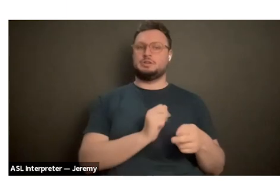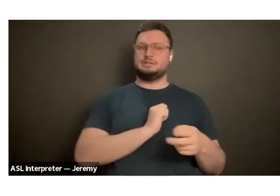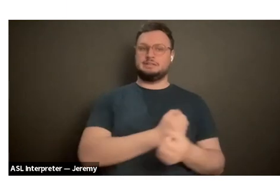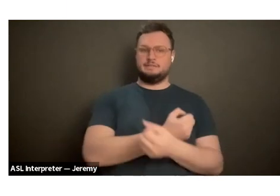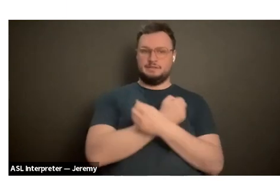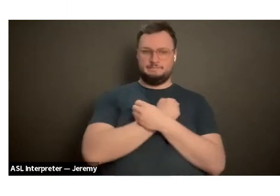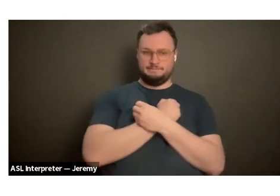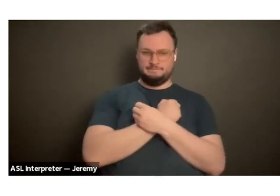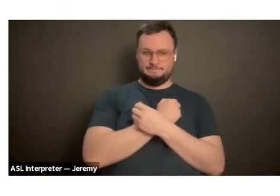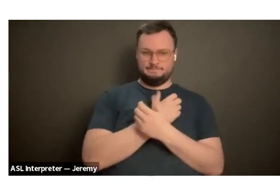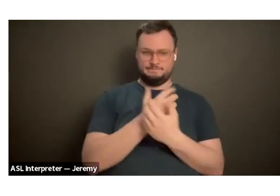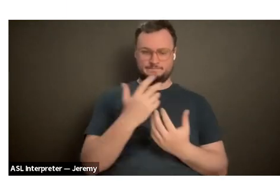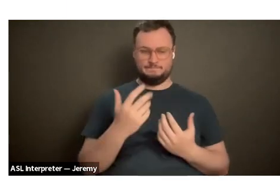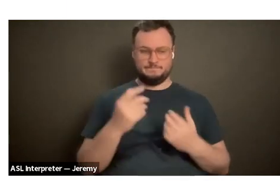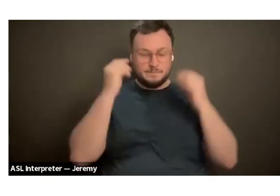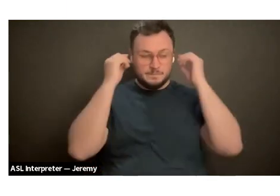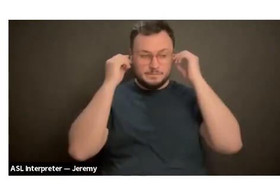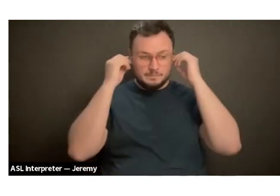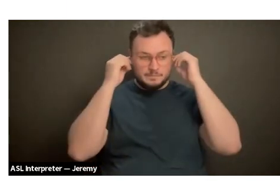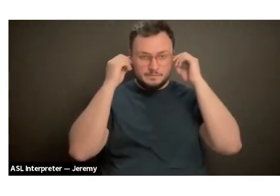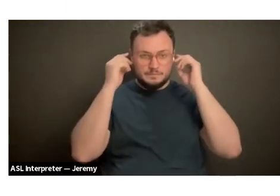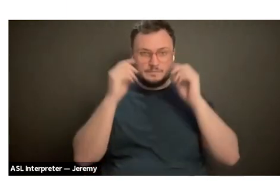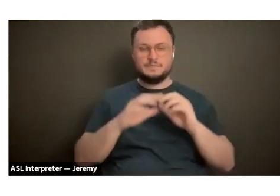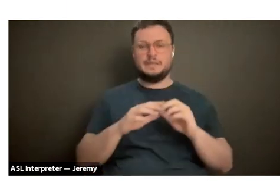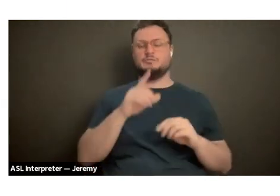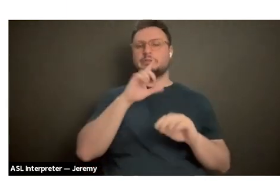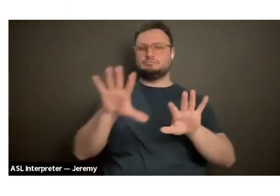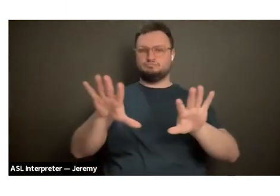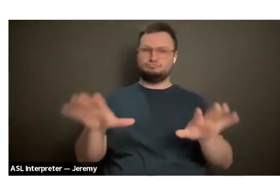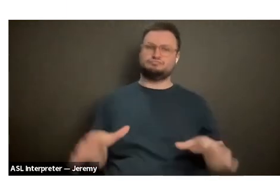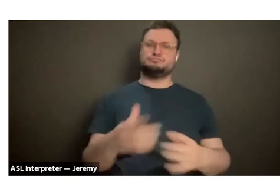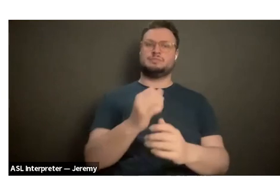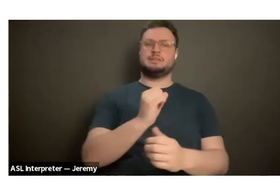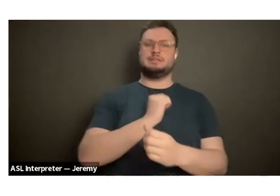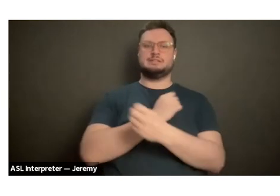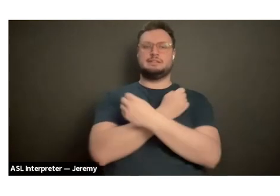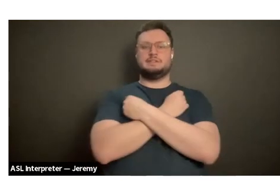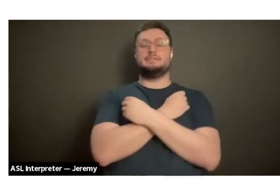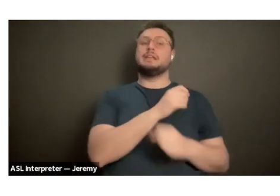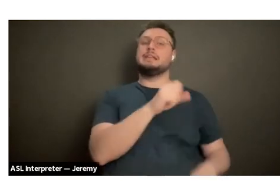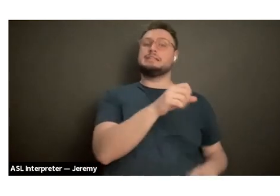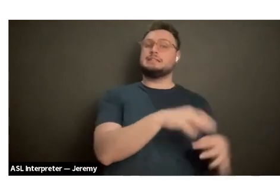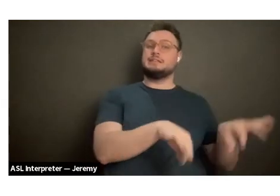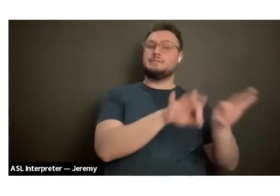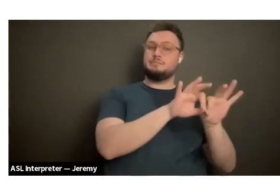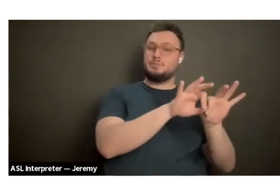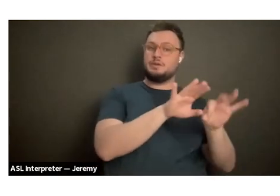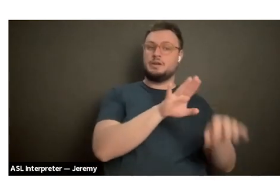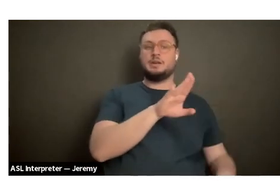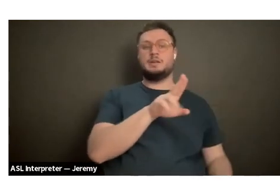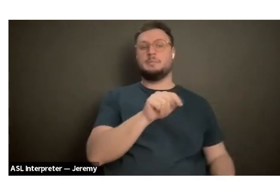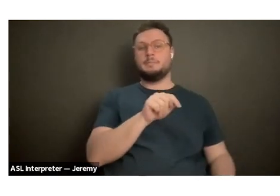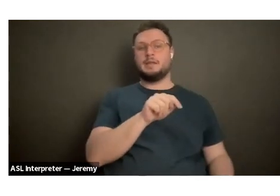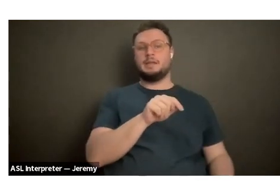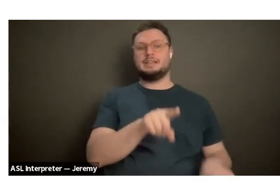leading, going, pushing through self-love. Self-love is obviously important, but I think there's something really, really